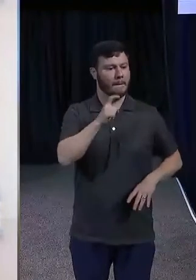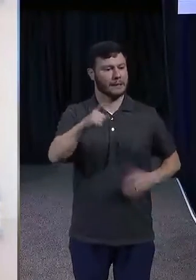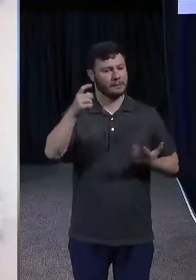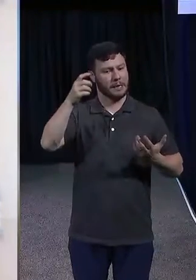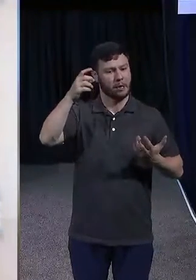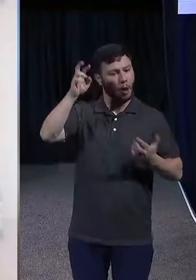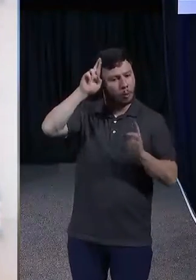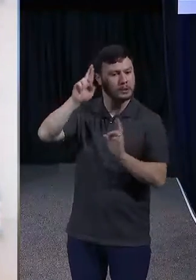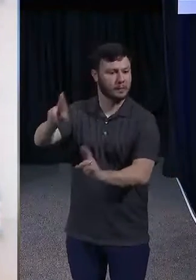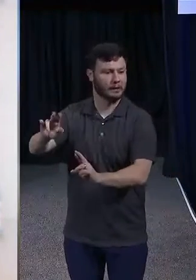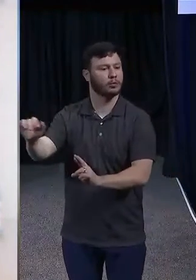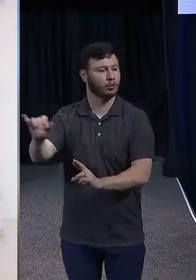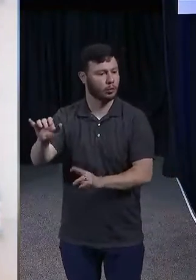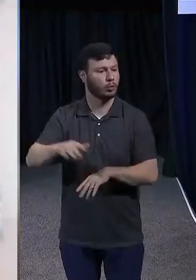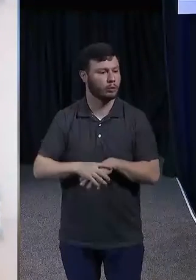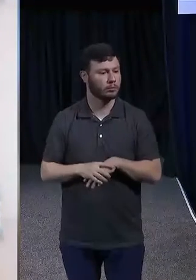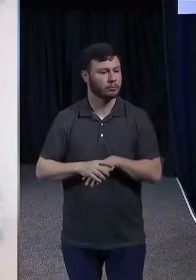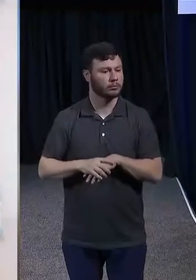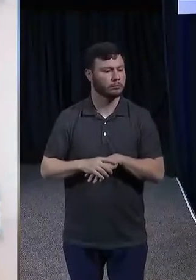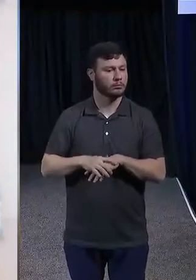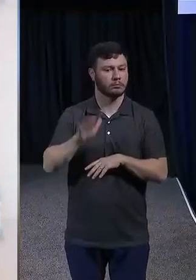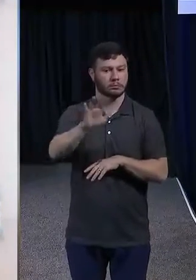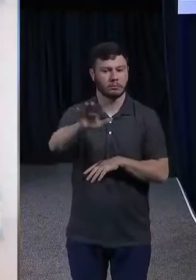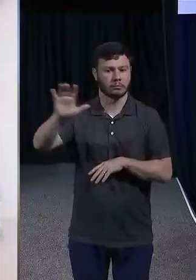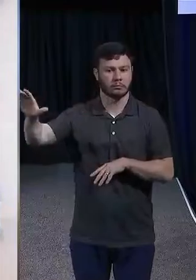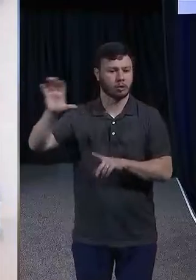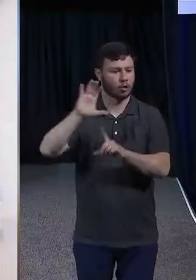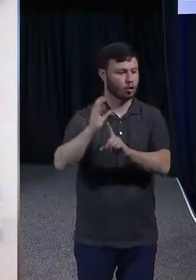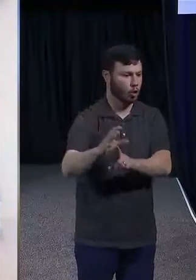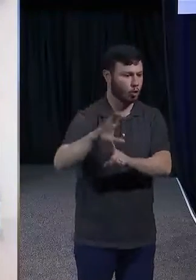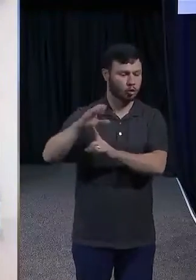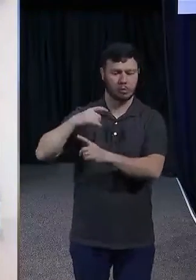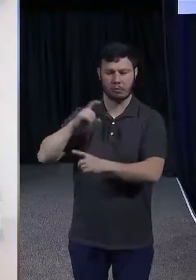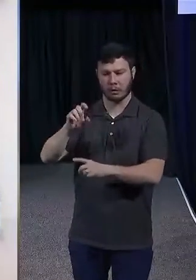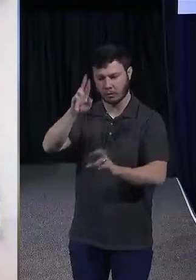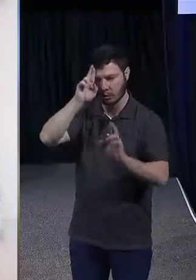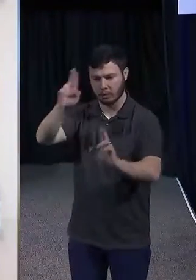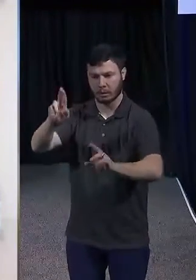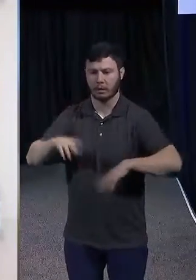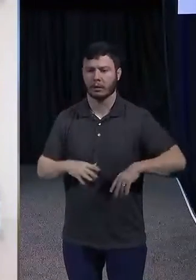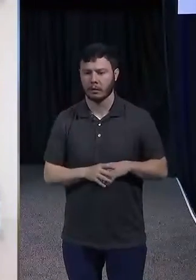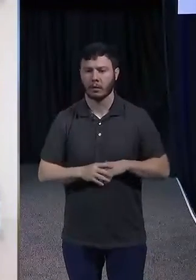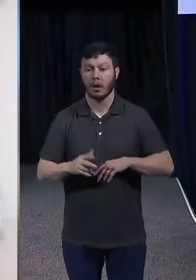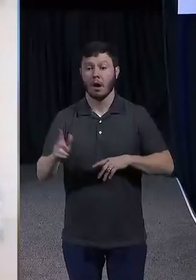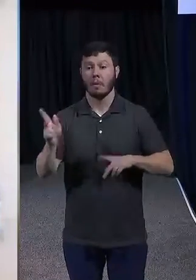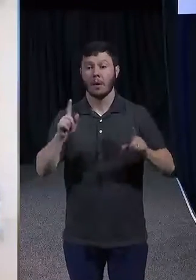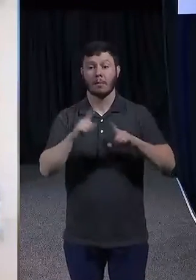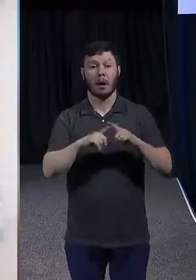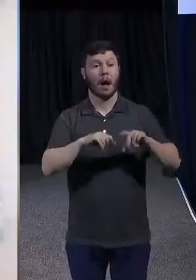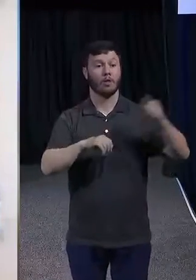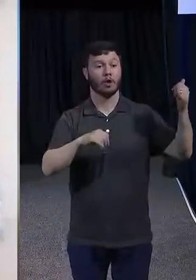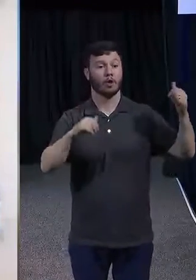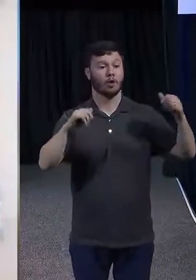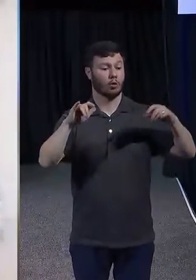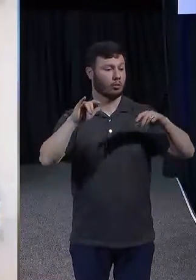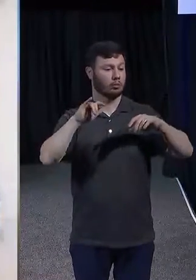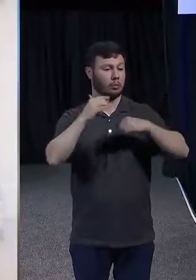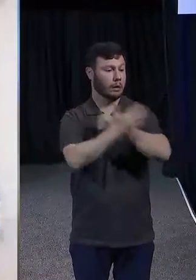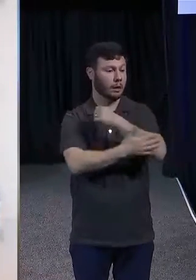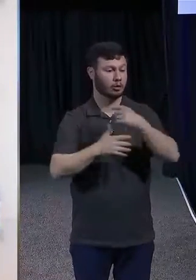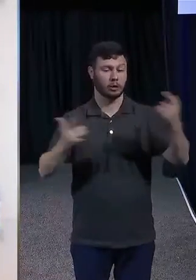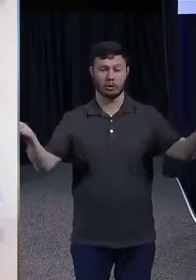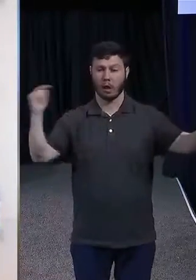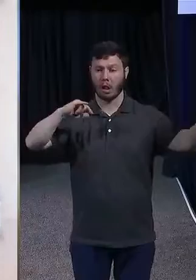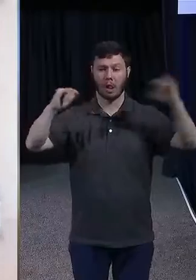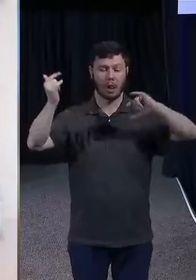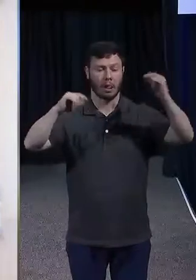respectful of other cultures. And like we treat people that are coming from other countries, say Paris,